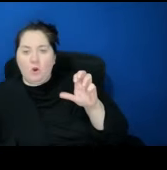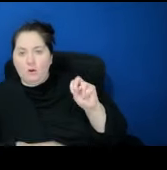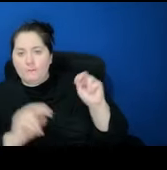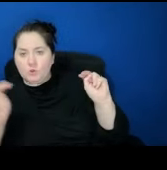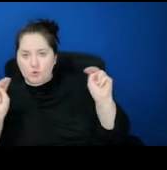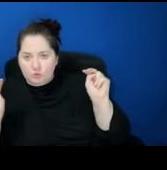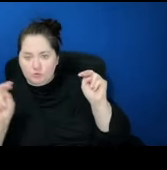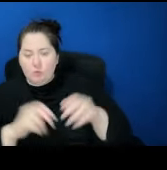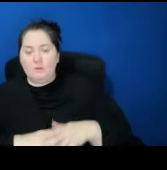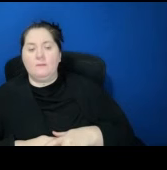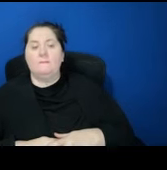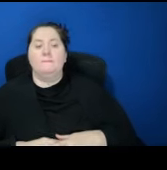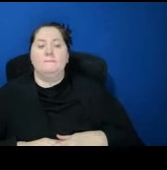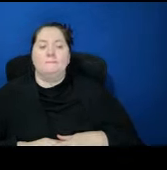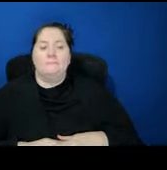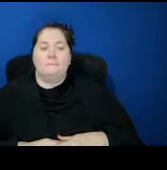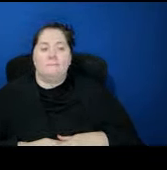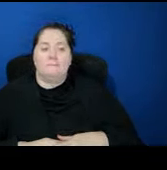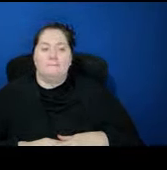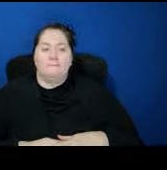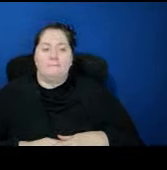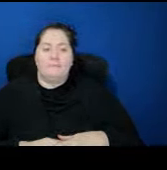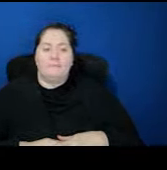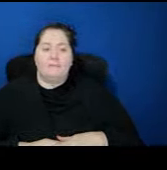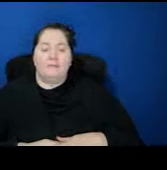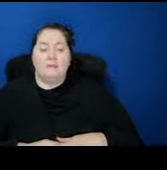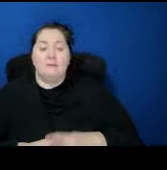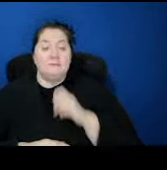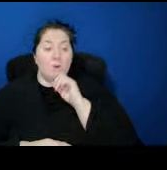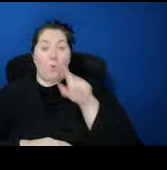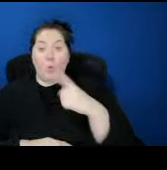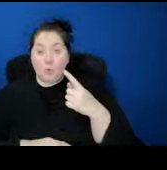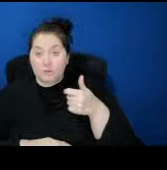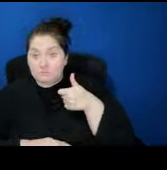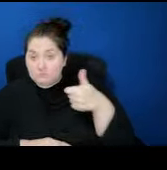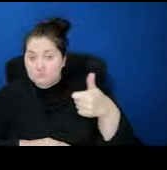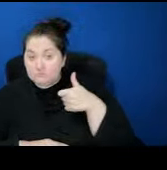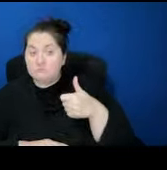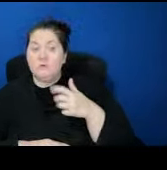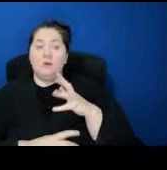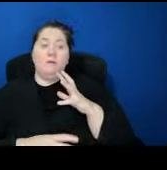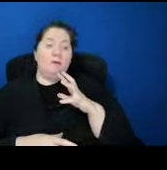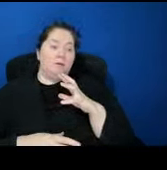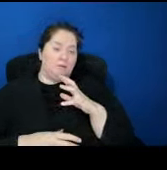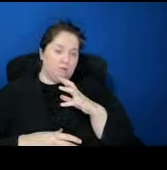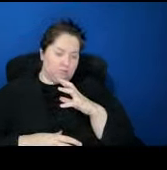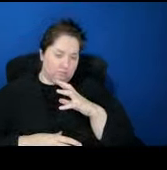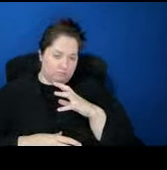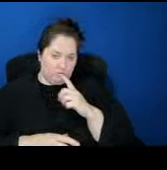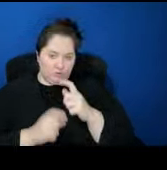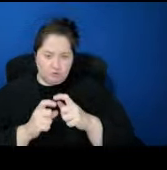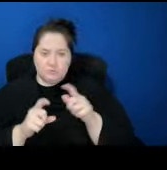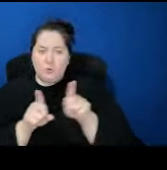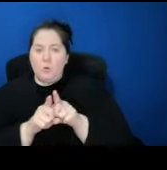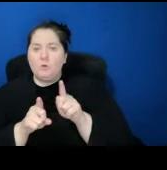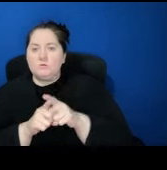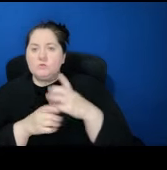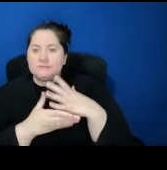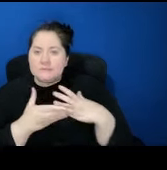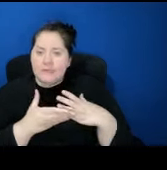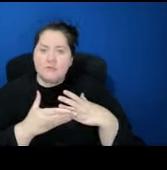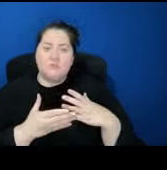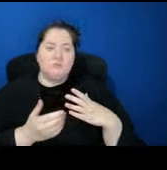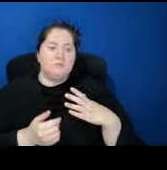working toward that goal, and also reflects that it's not just transportation that contributes to greenhouse gases, but also other sectors